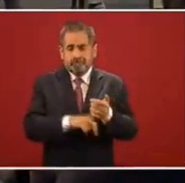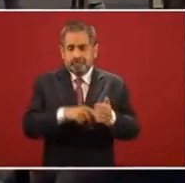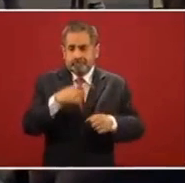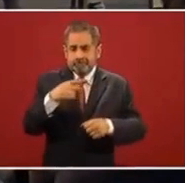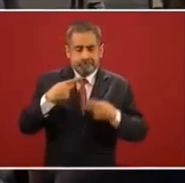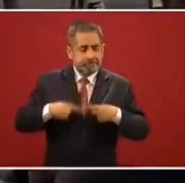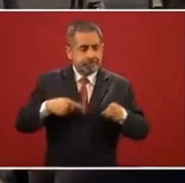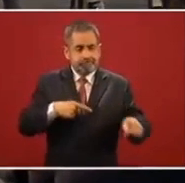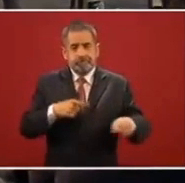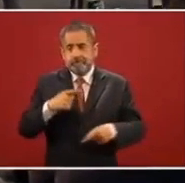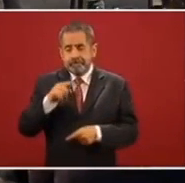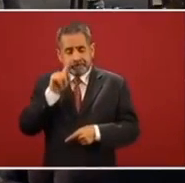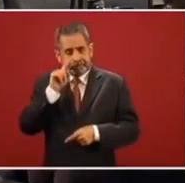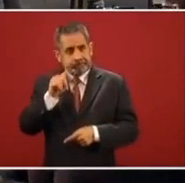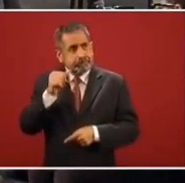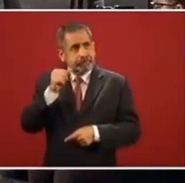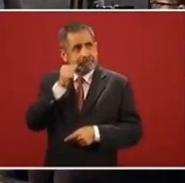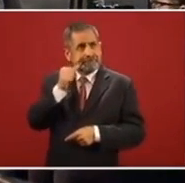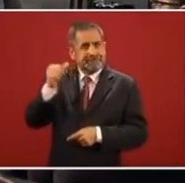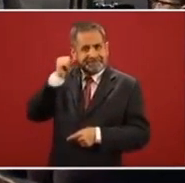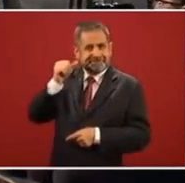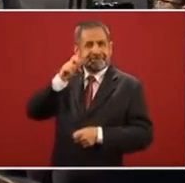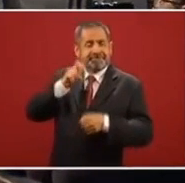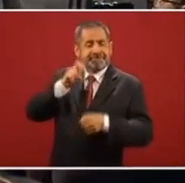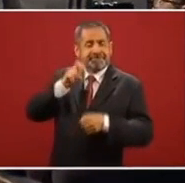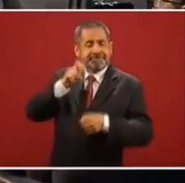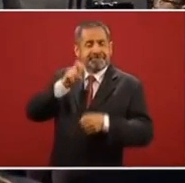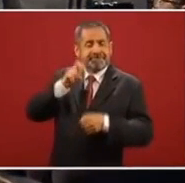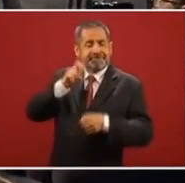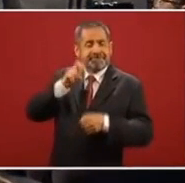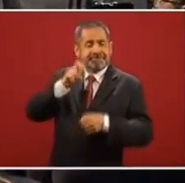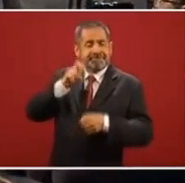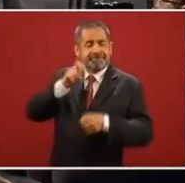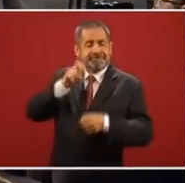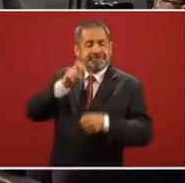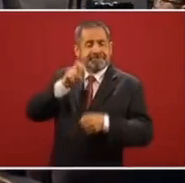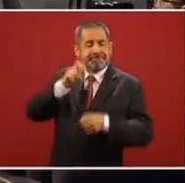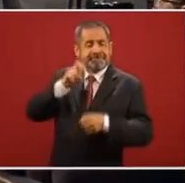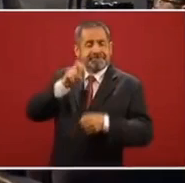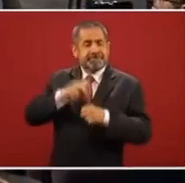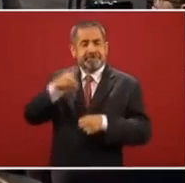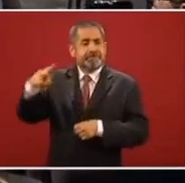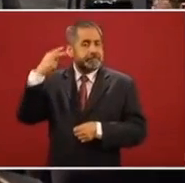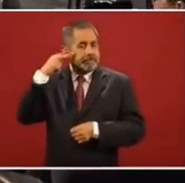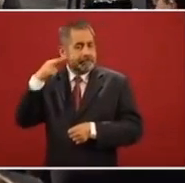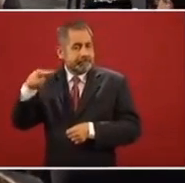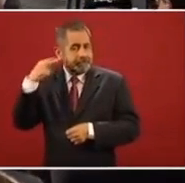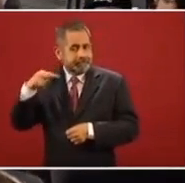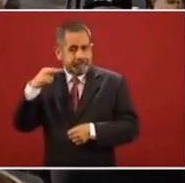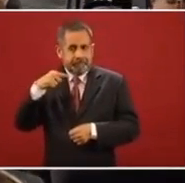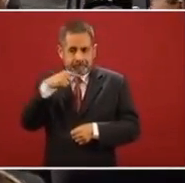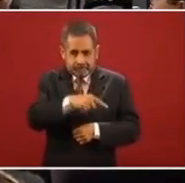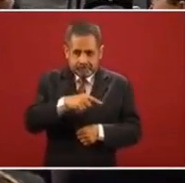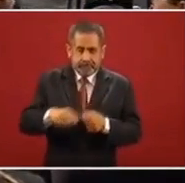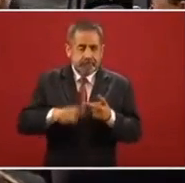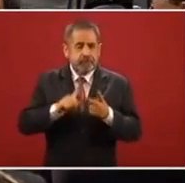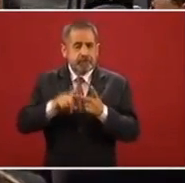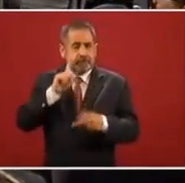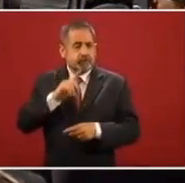yesterday, la Capitanía del Puerto de Coatzacoalcos, in the port Coatzacoalcos. La